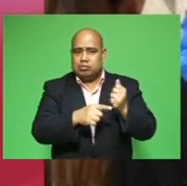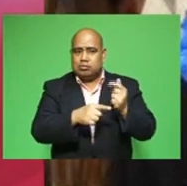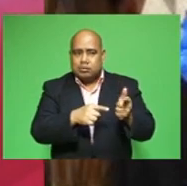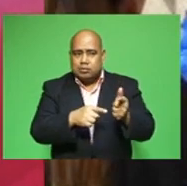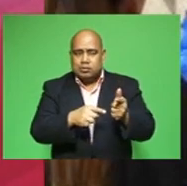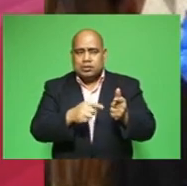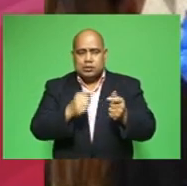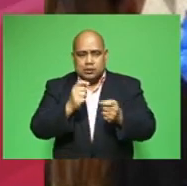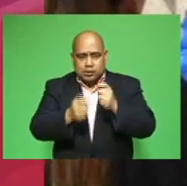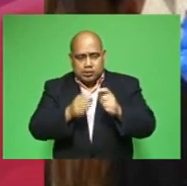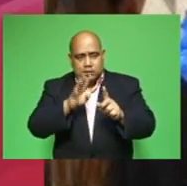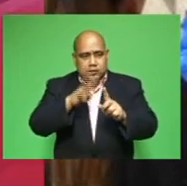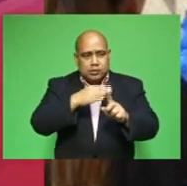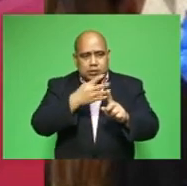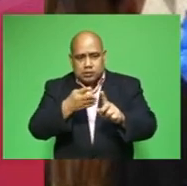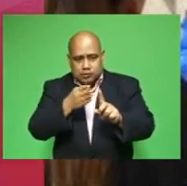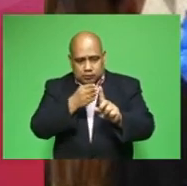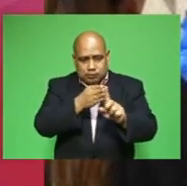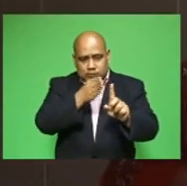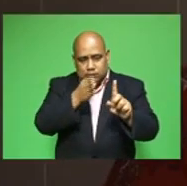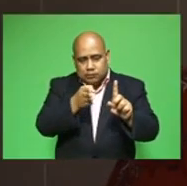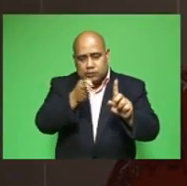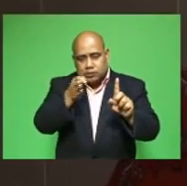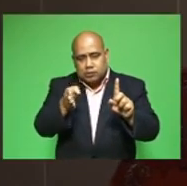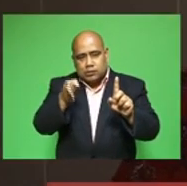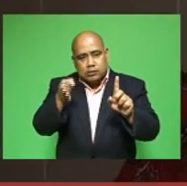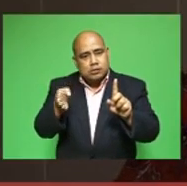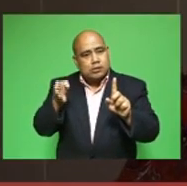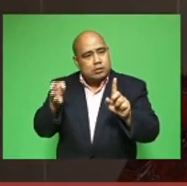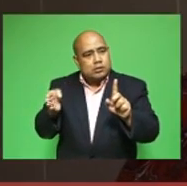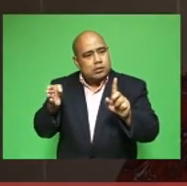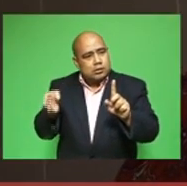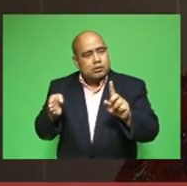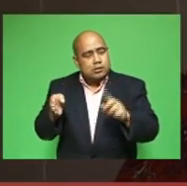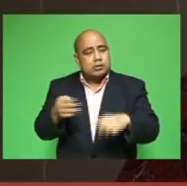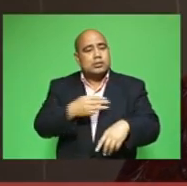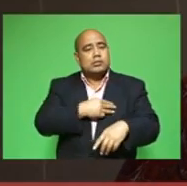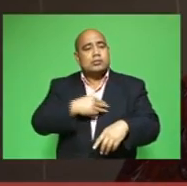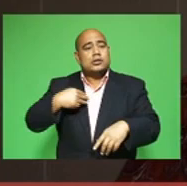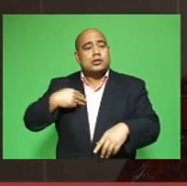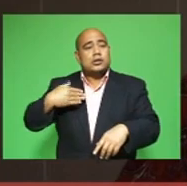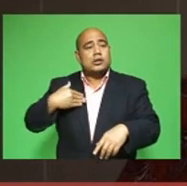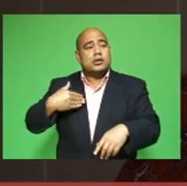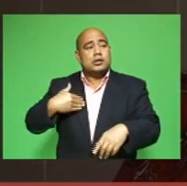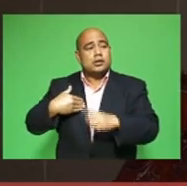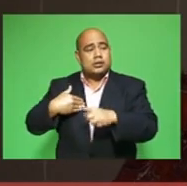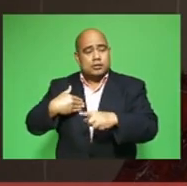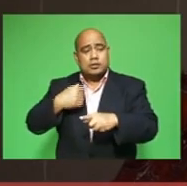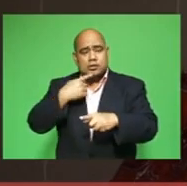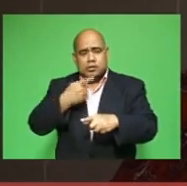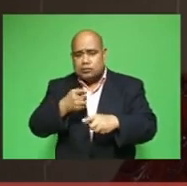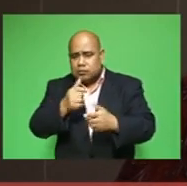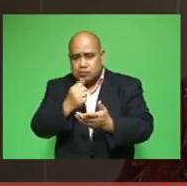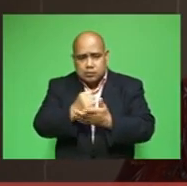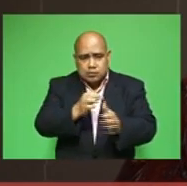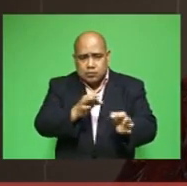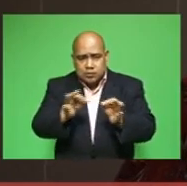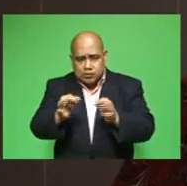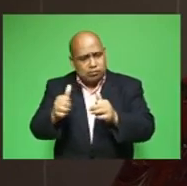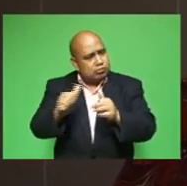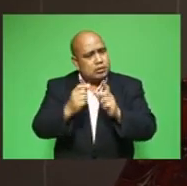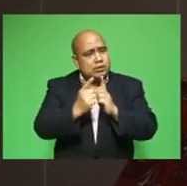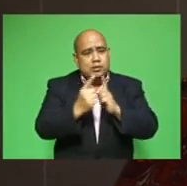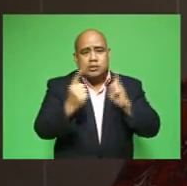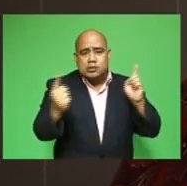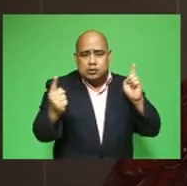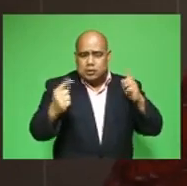For the 18 and also for those that remain. The health minister says that ensuring social distancing and practicing